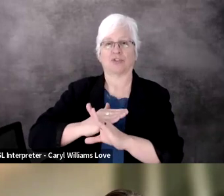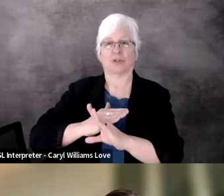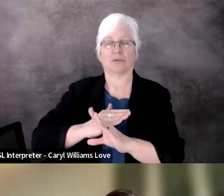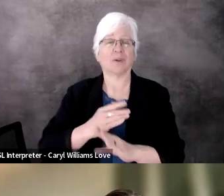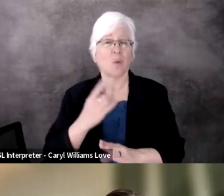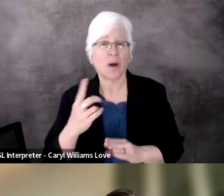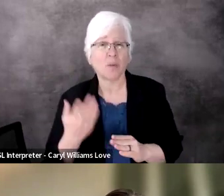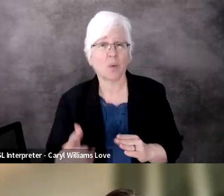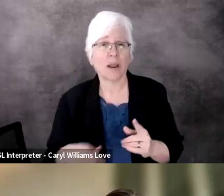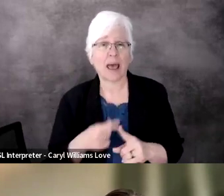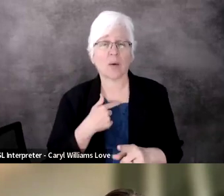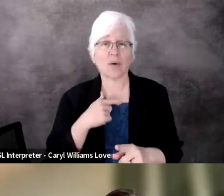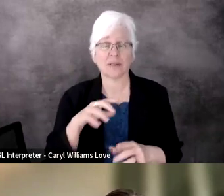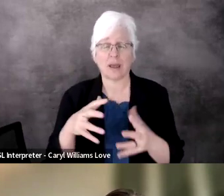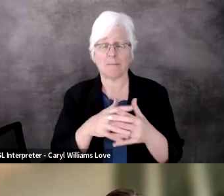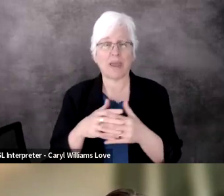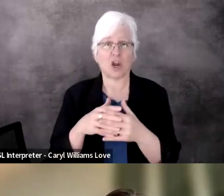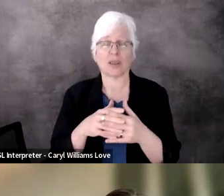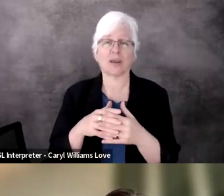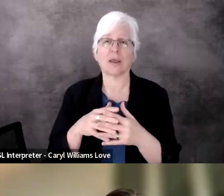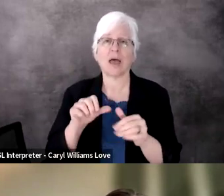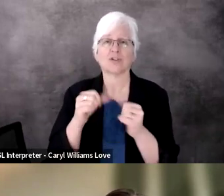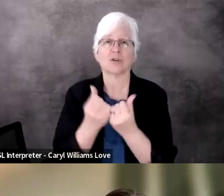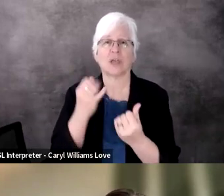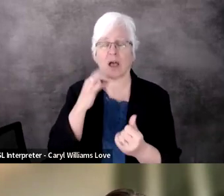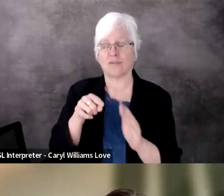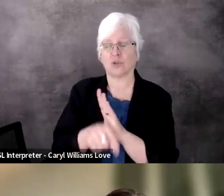industry association, the American Association of Suicidology, is